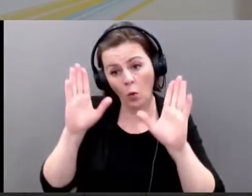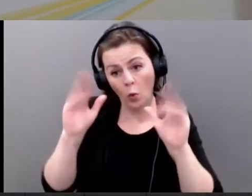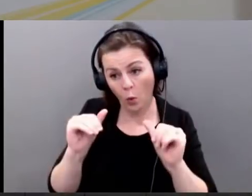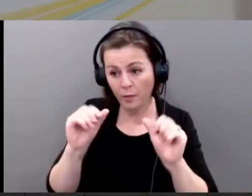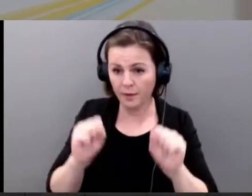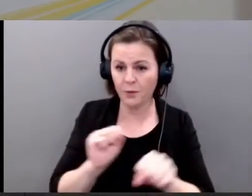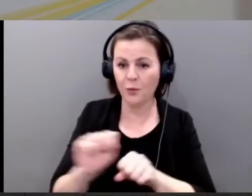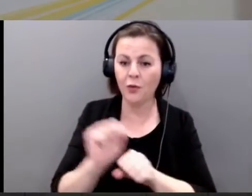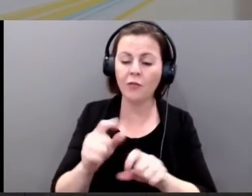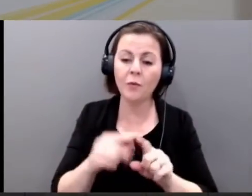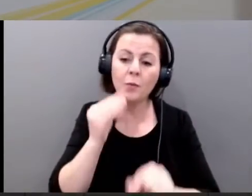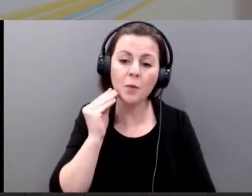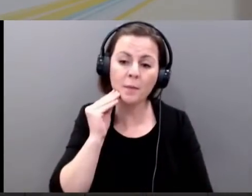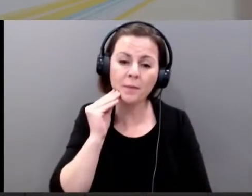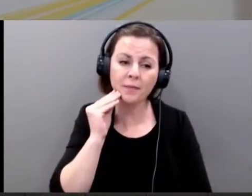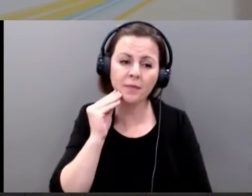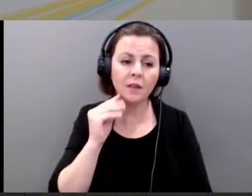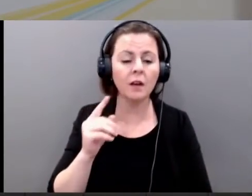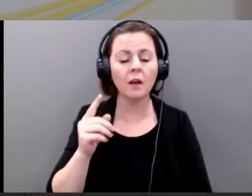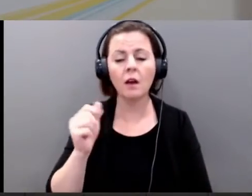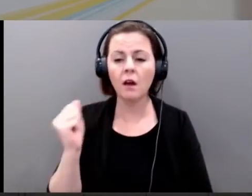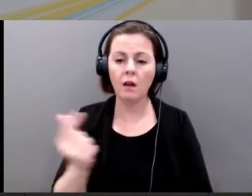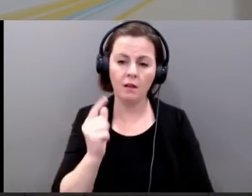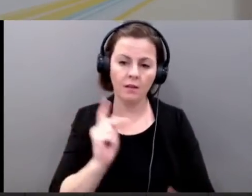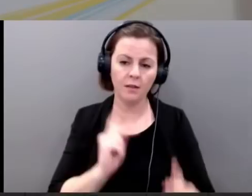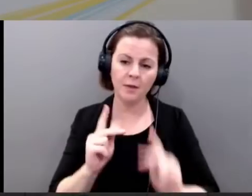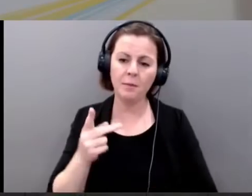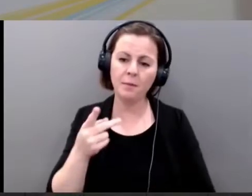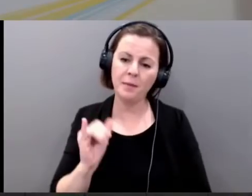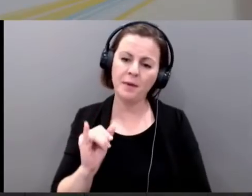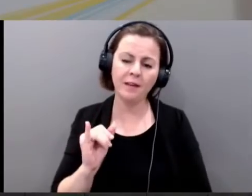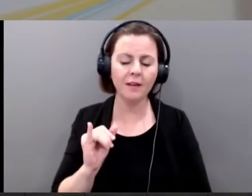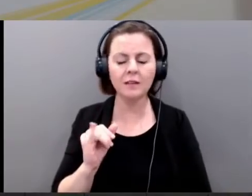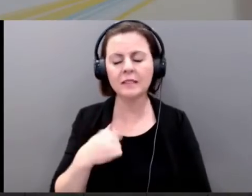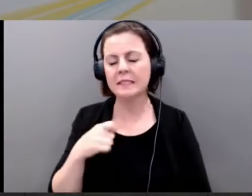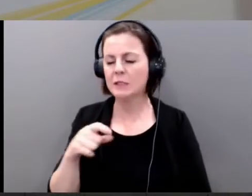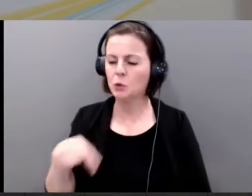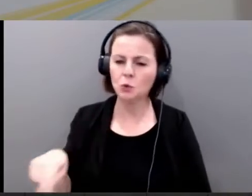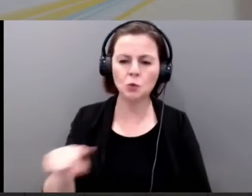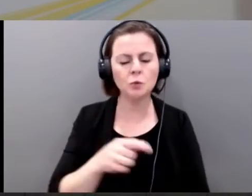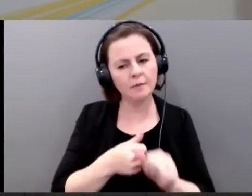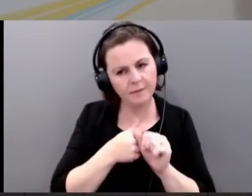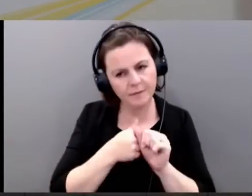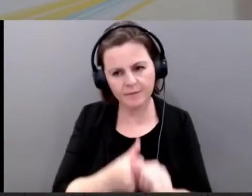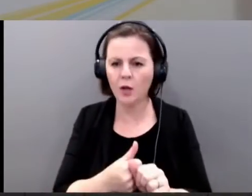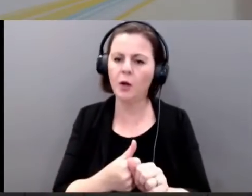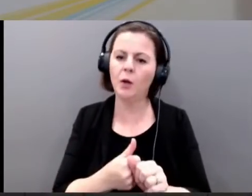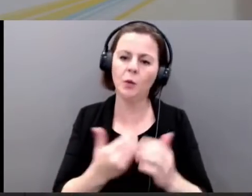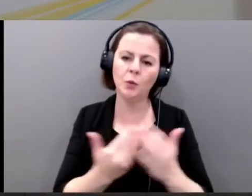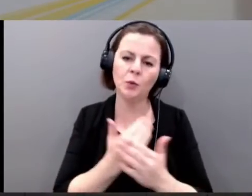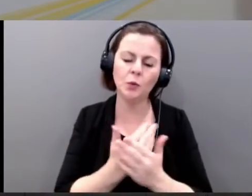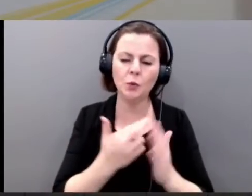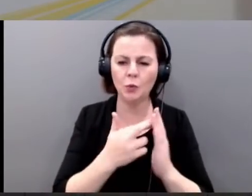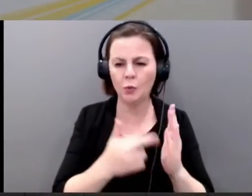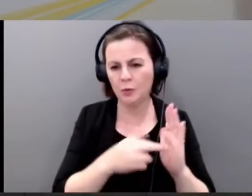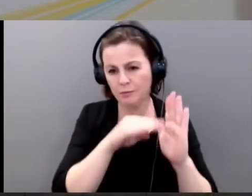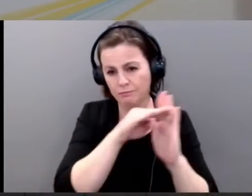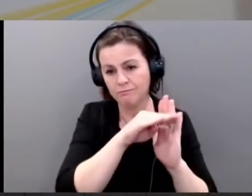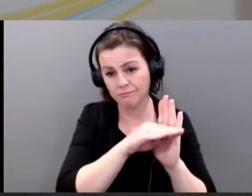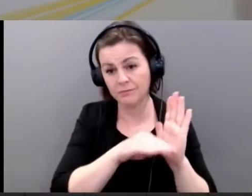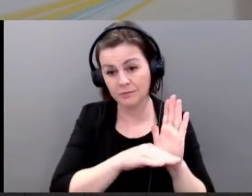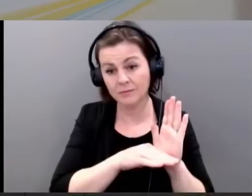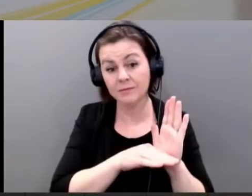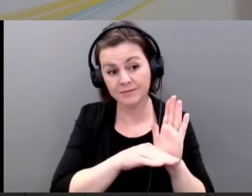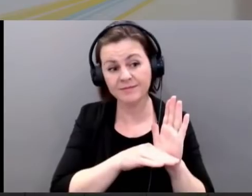We need the help of all islanders to ensure adherence to these new measures and restrictions. In addition, we will be stepping